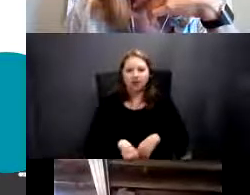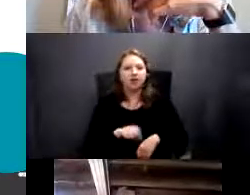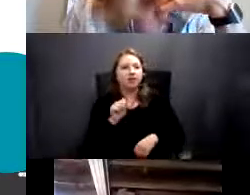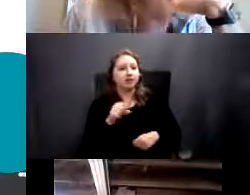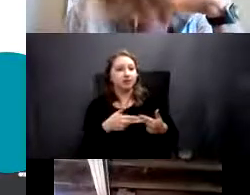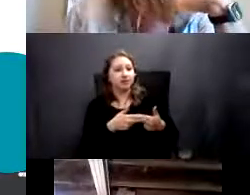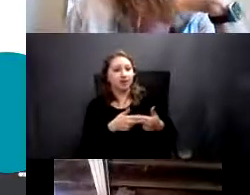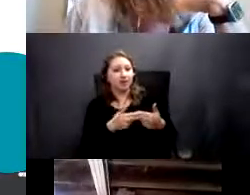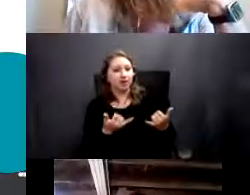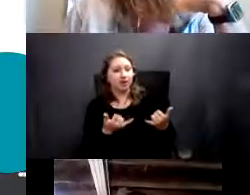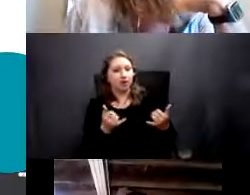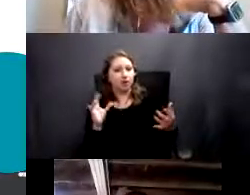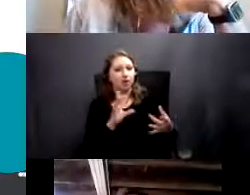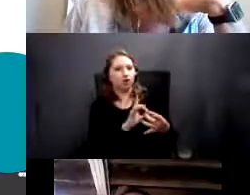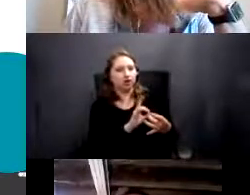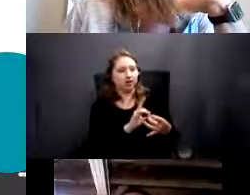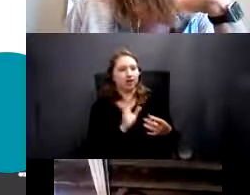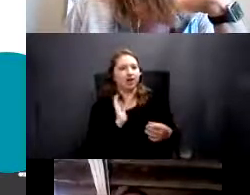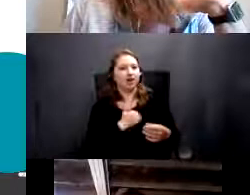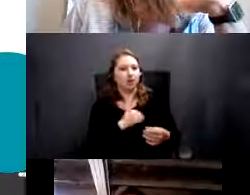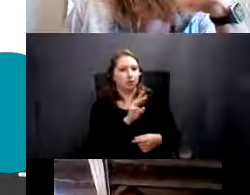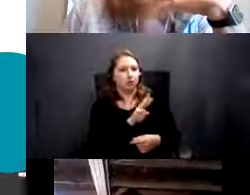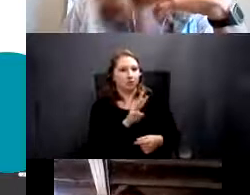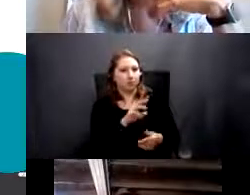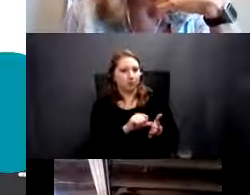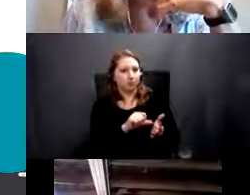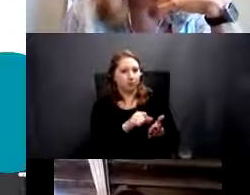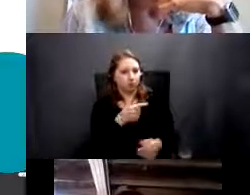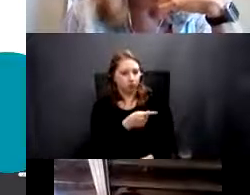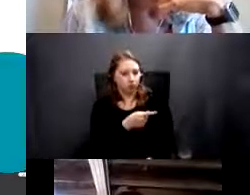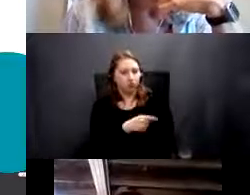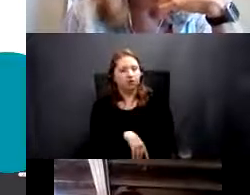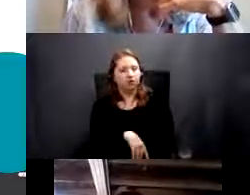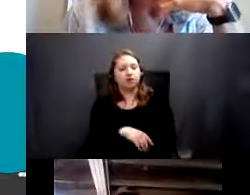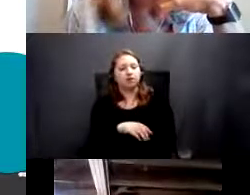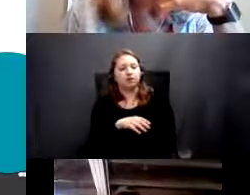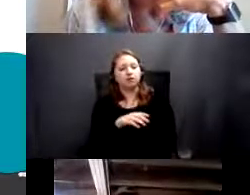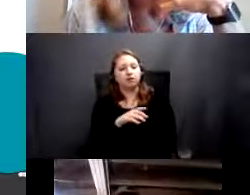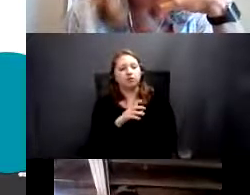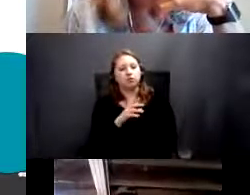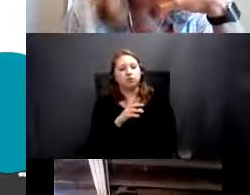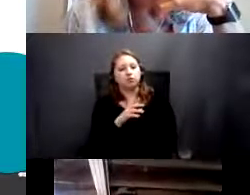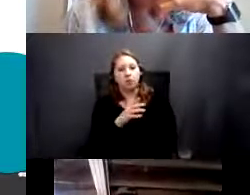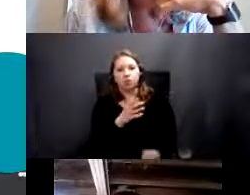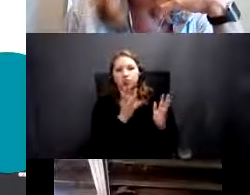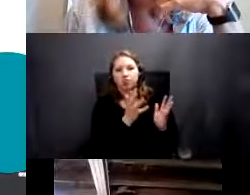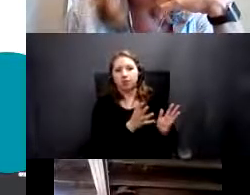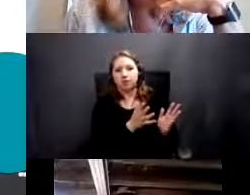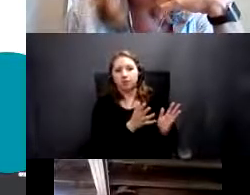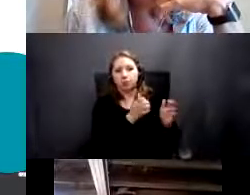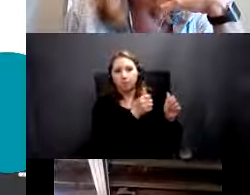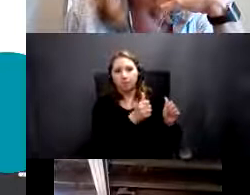on our Community of Practice page. And so we'll keep that up there